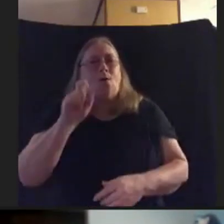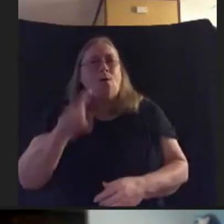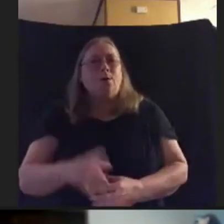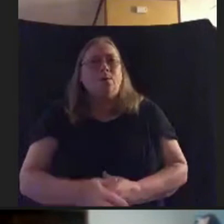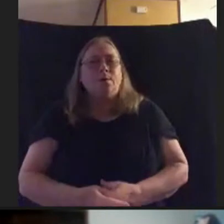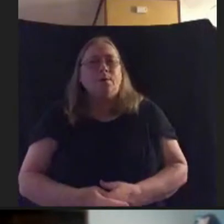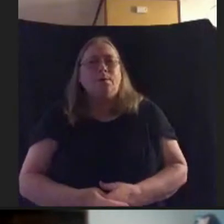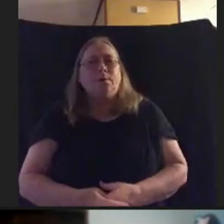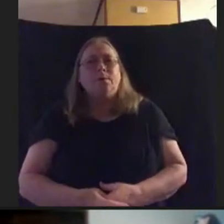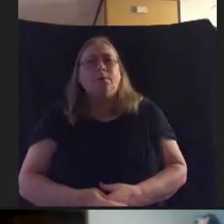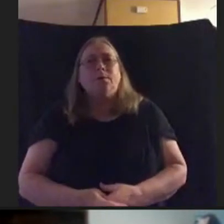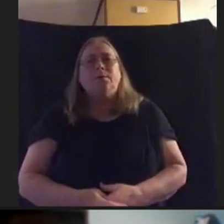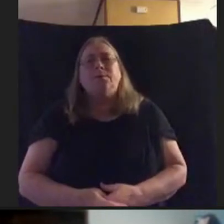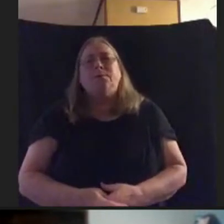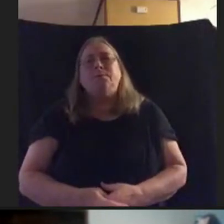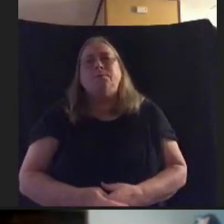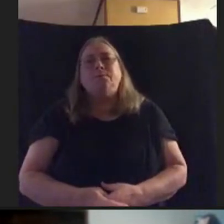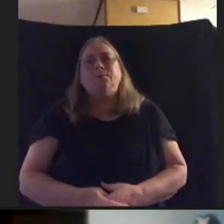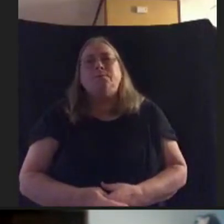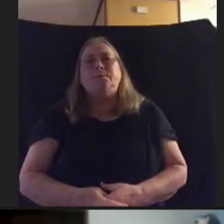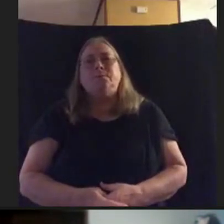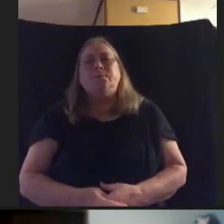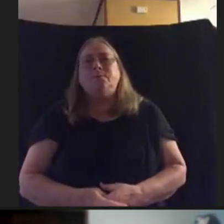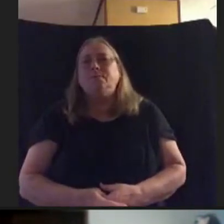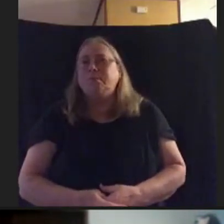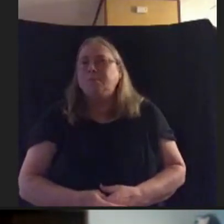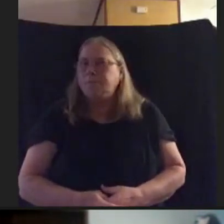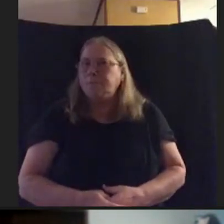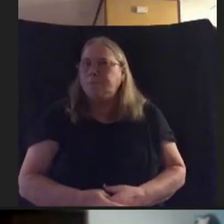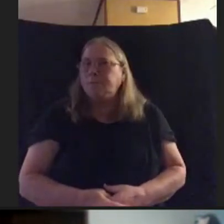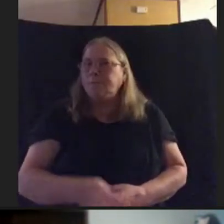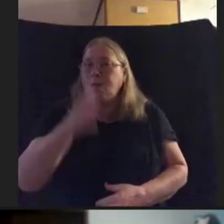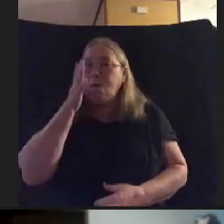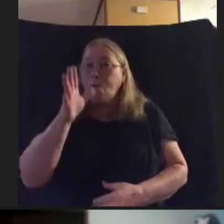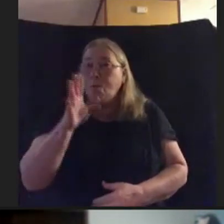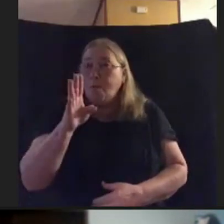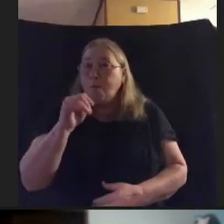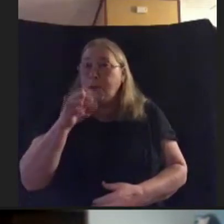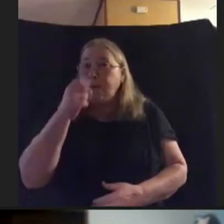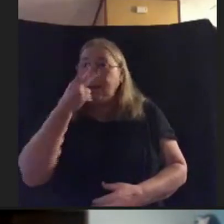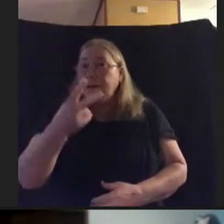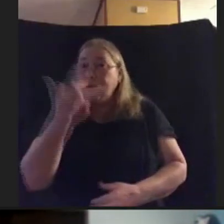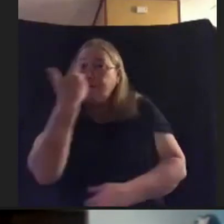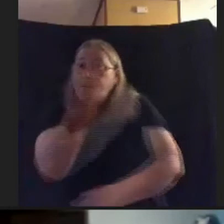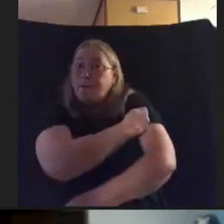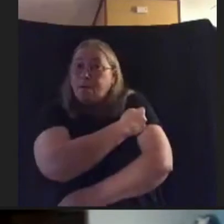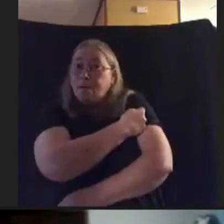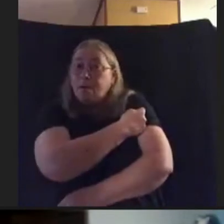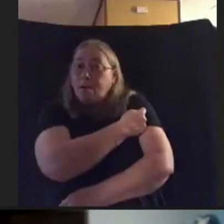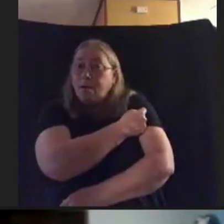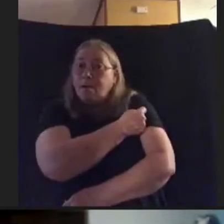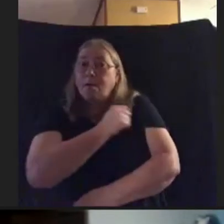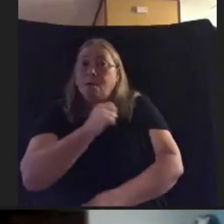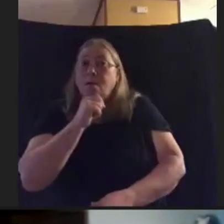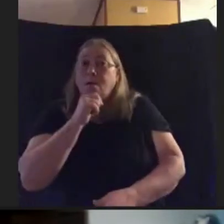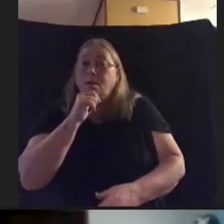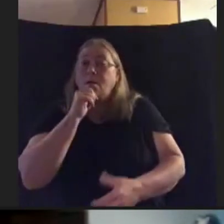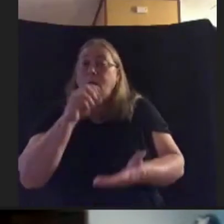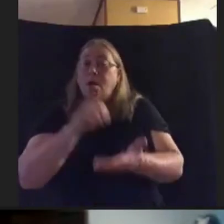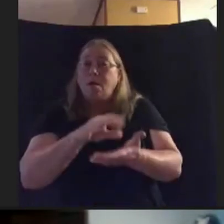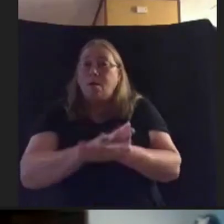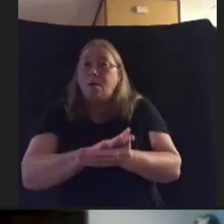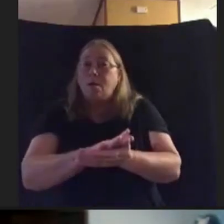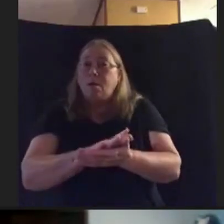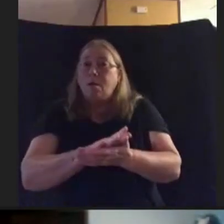okay. Nick Juden, will Mississippi be seeking vaccination of undocumented residents? Other